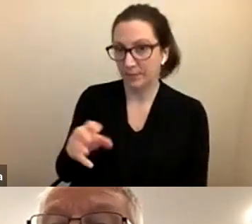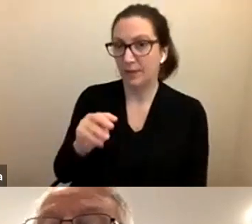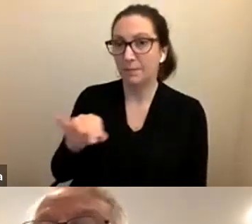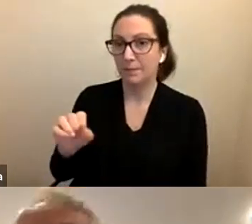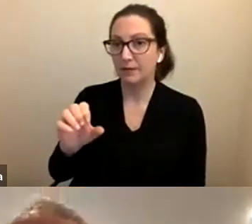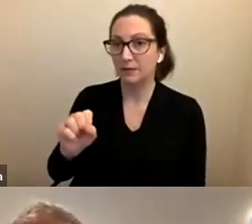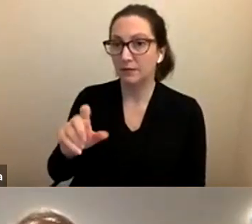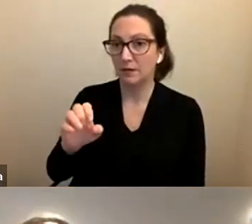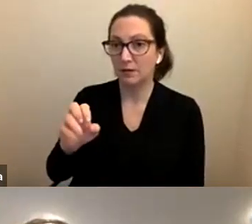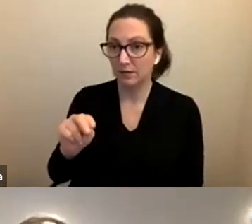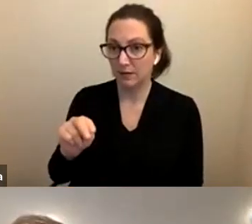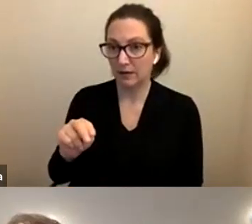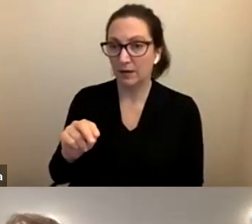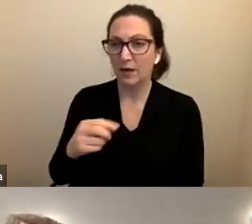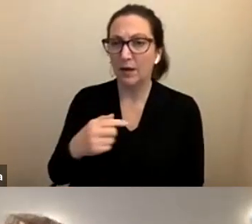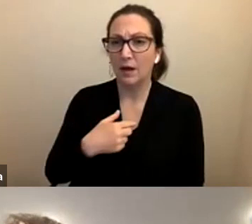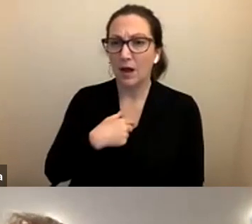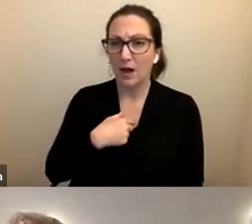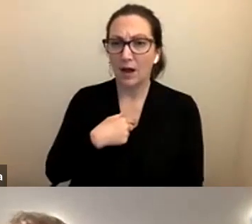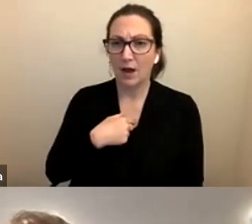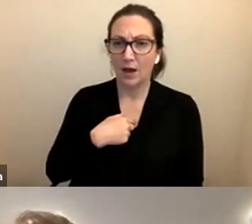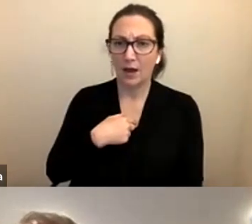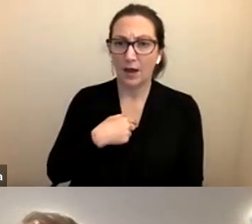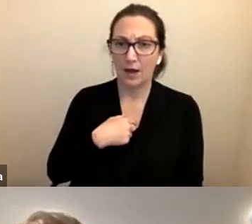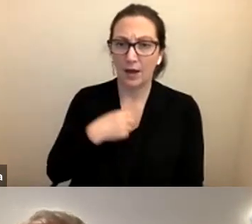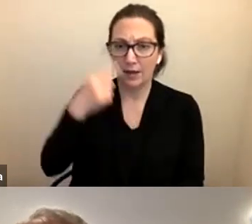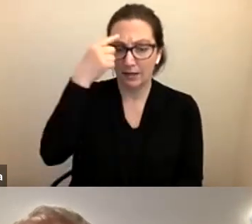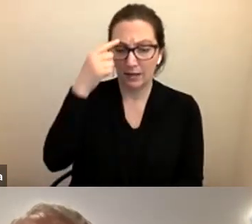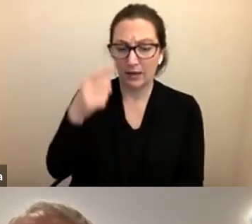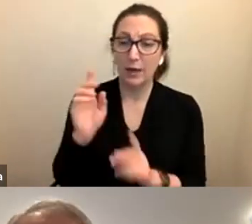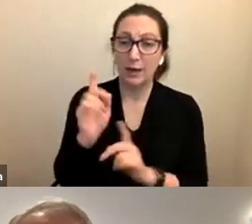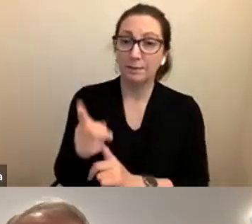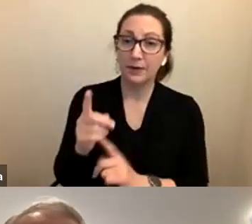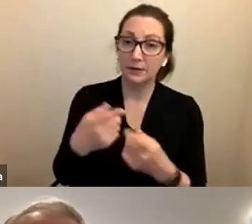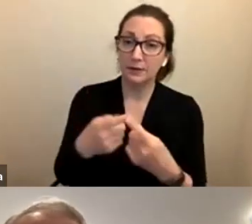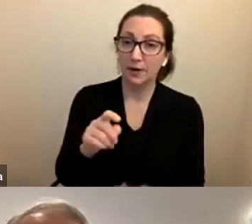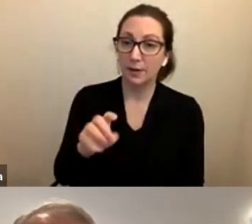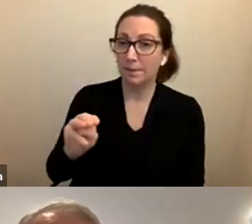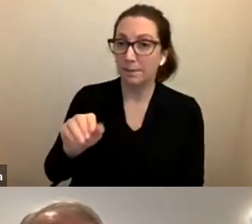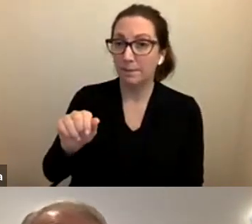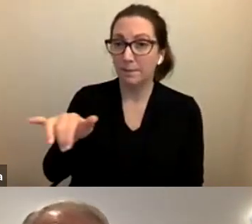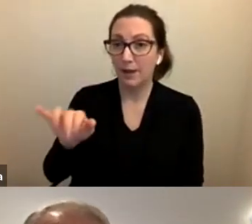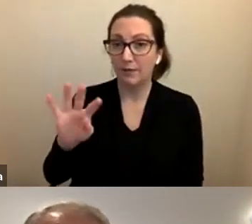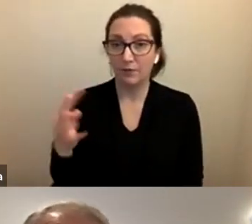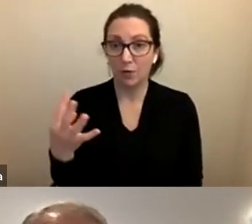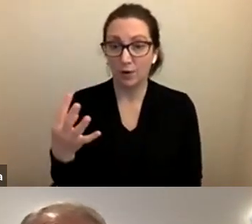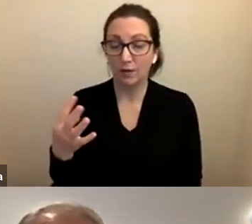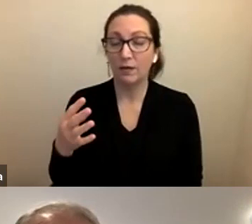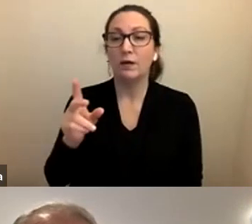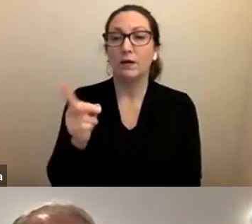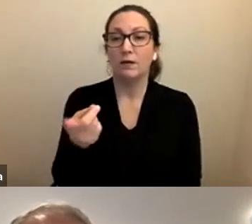know that I believe it was the May 4th minutes to which Dr. Tung